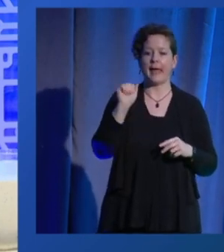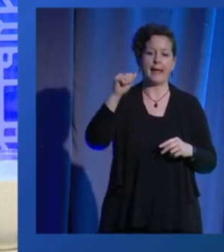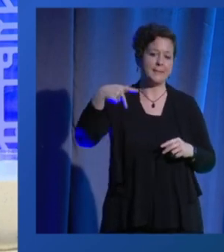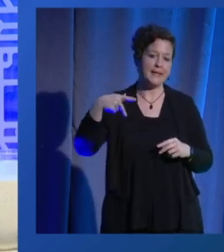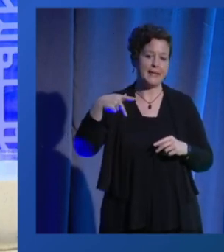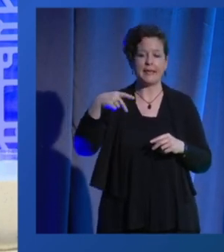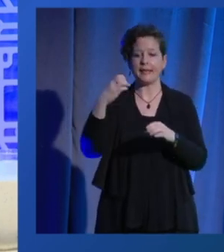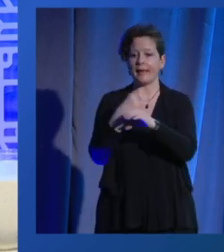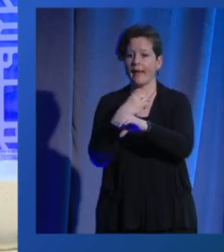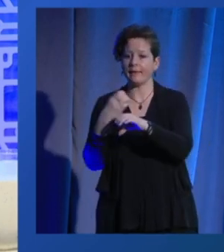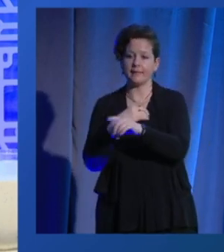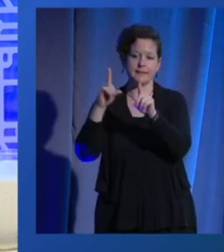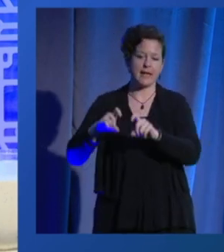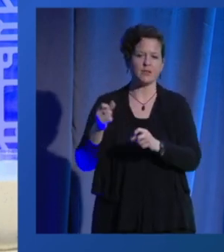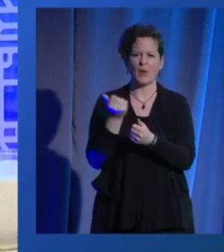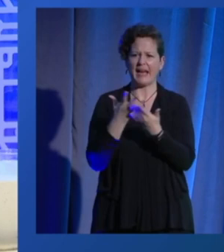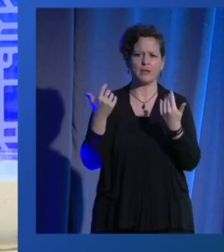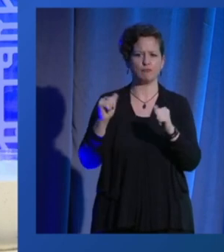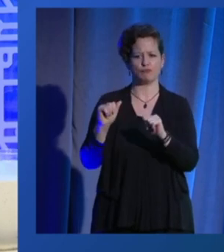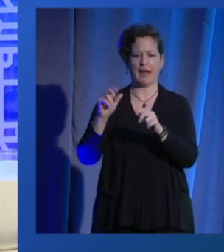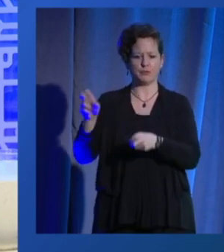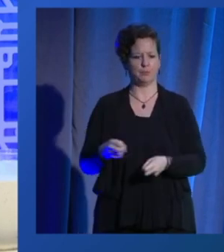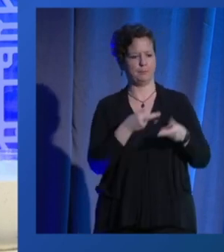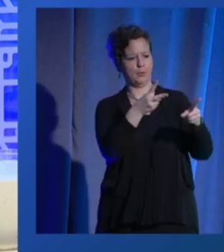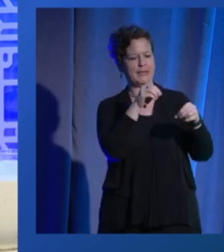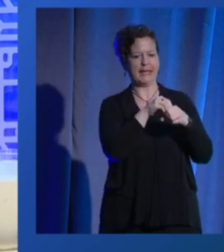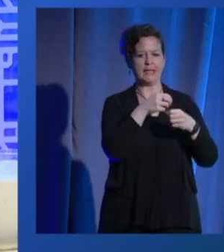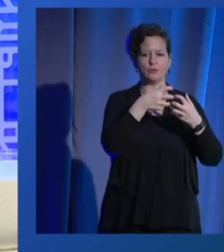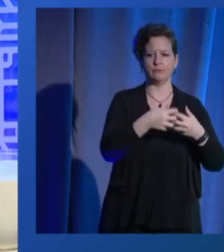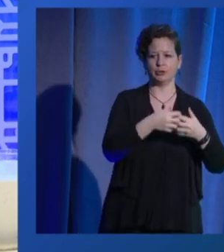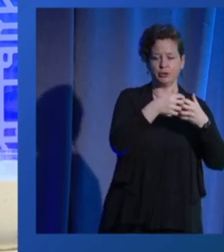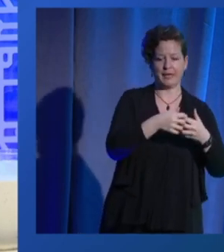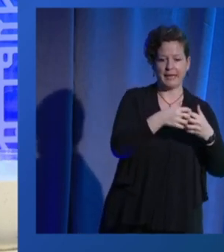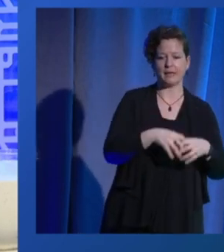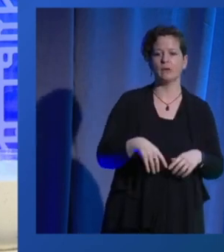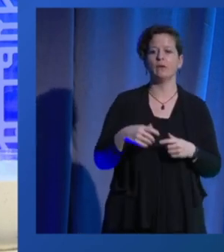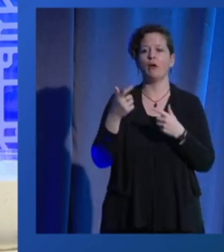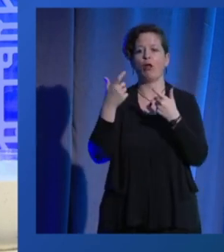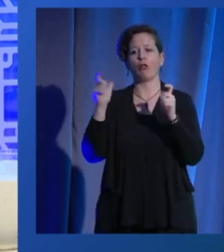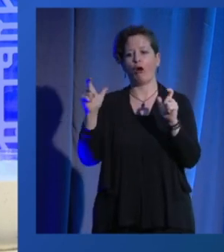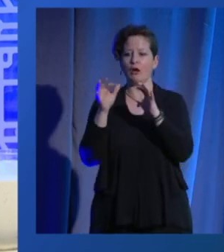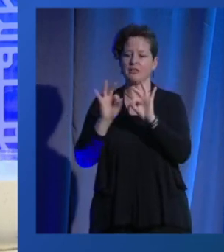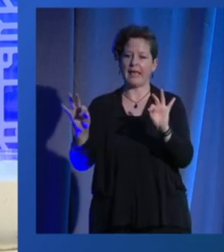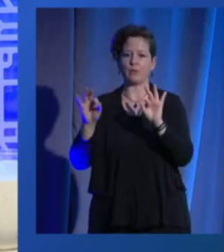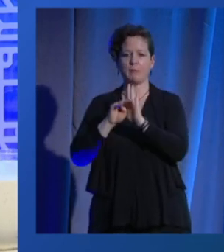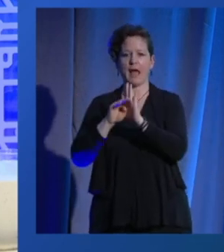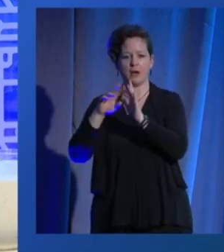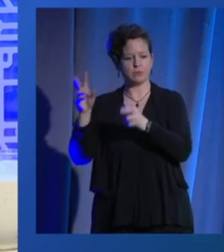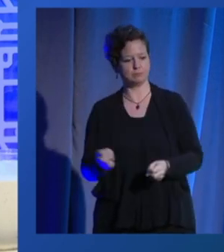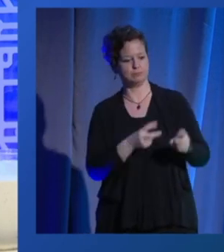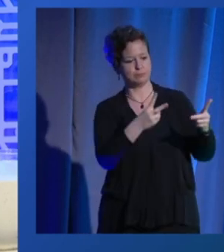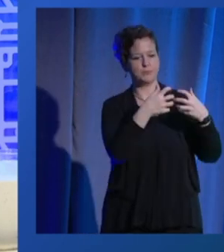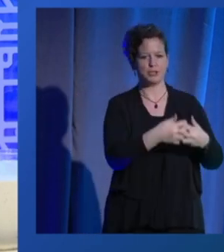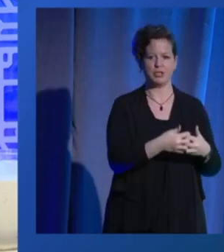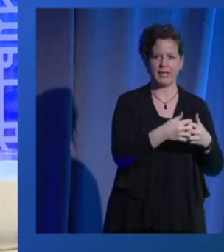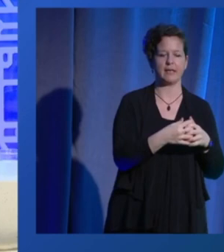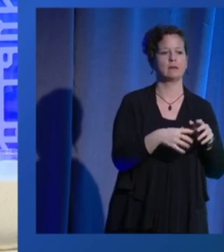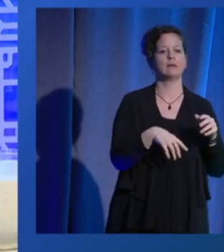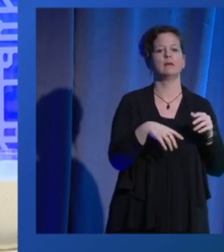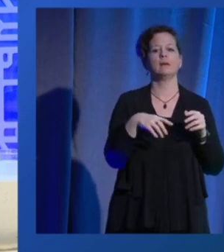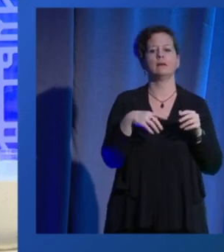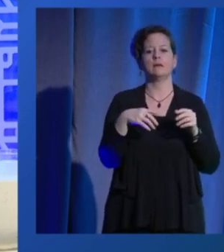else you're trying to demonstrate that a computer vision model can do or a large language model can do you have to have Benchmark tests and we don't